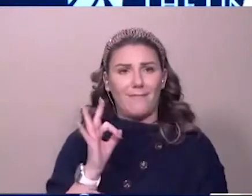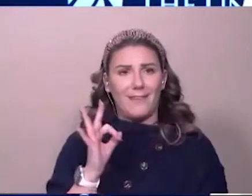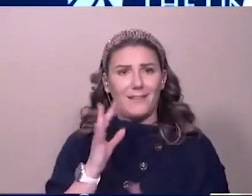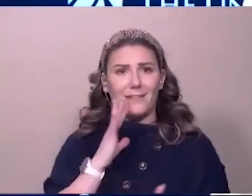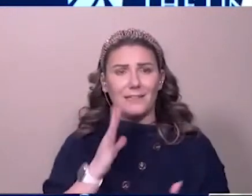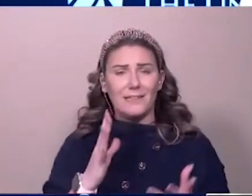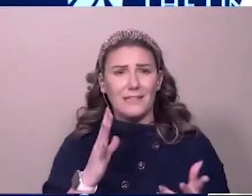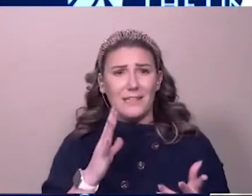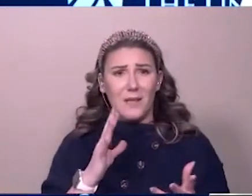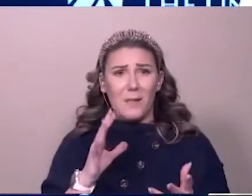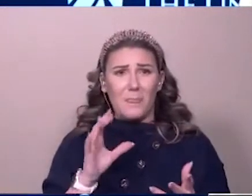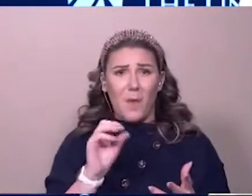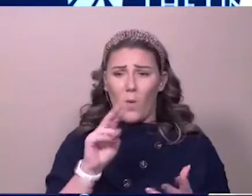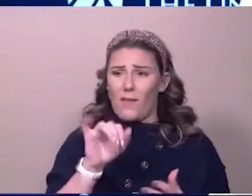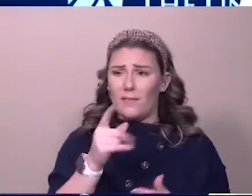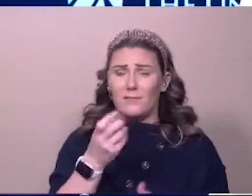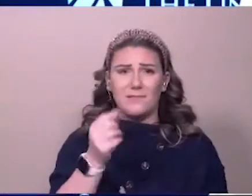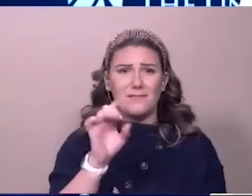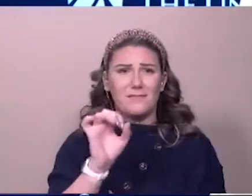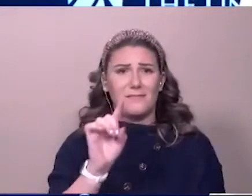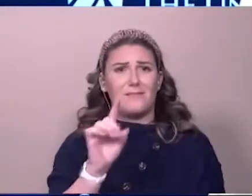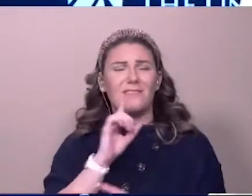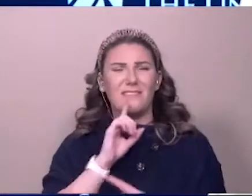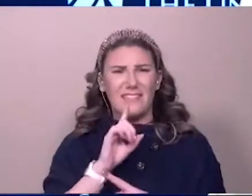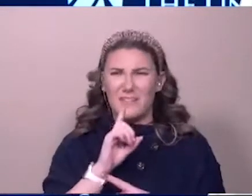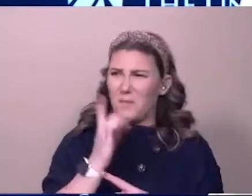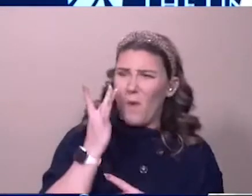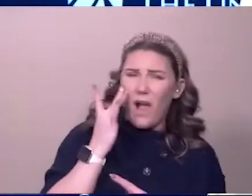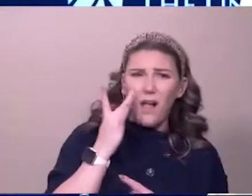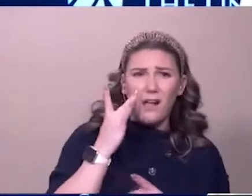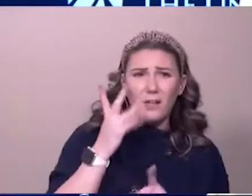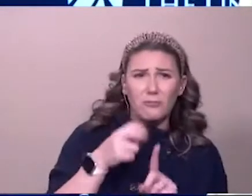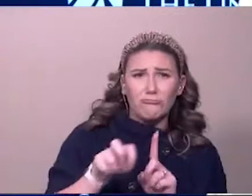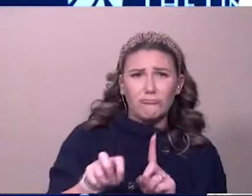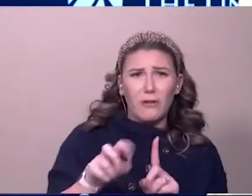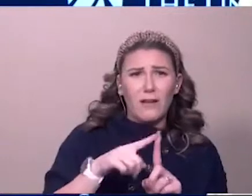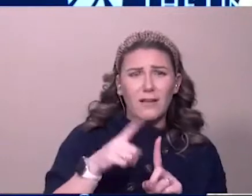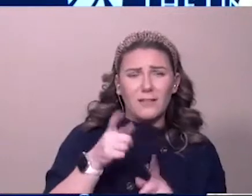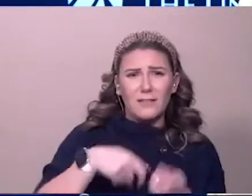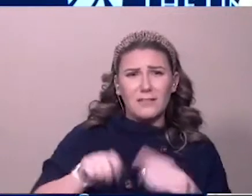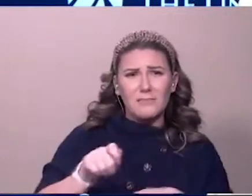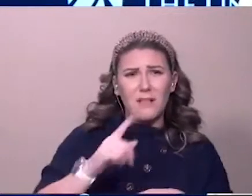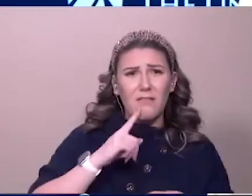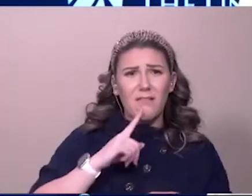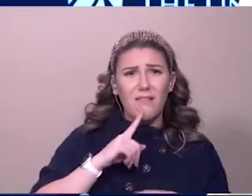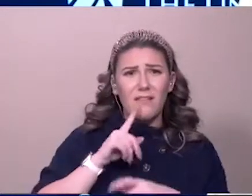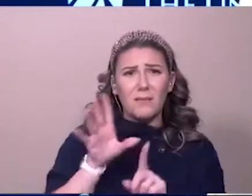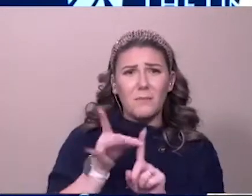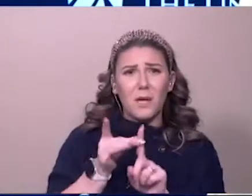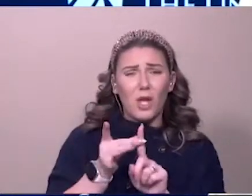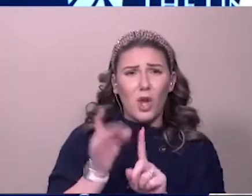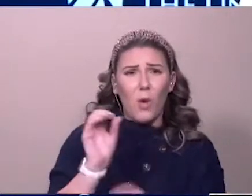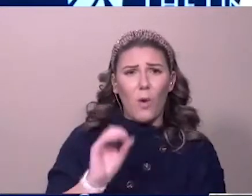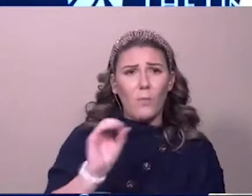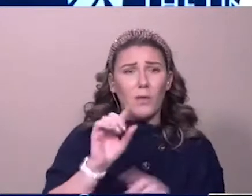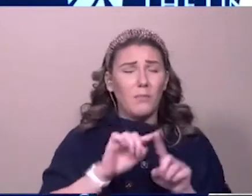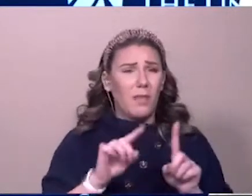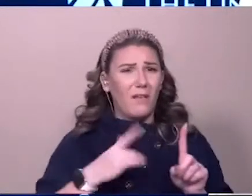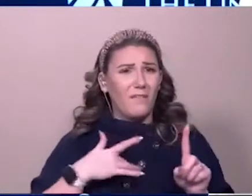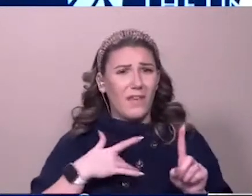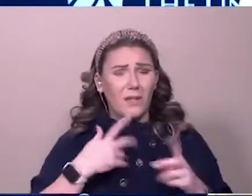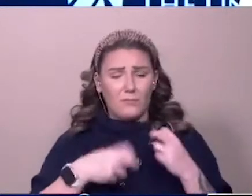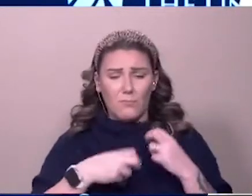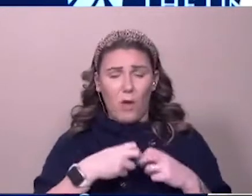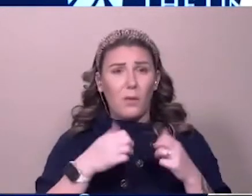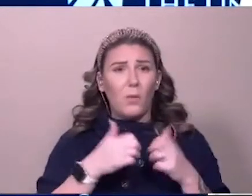and they're not sure about I said, well, gosh, is that just because so many transplants are getting Omicron? He's like, Maybe that's part of it, but it feels like it's a problem both in the